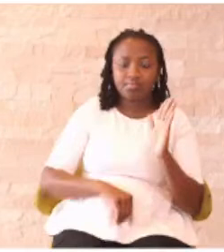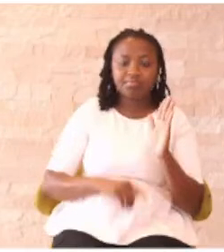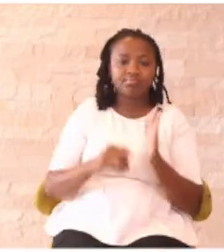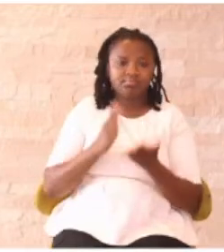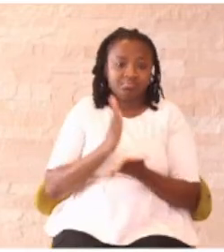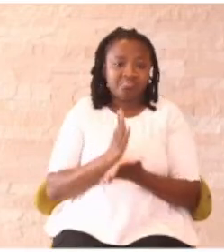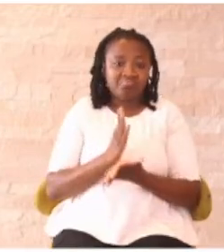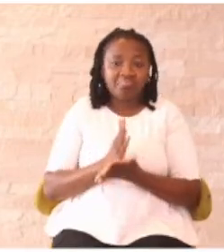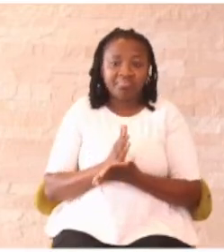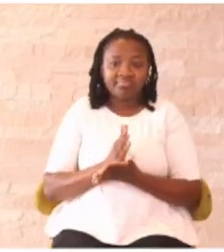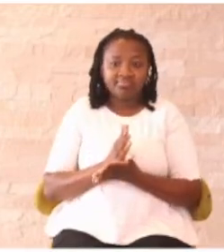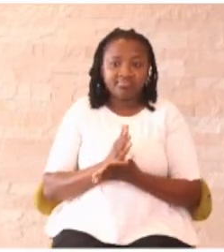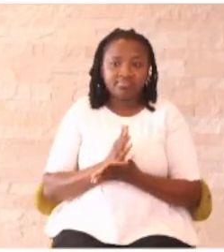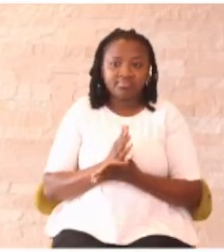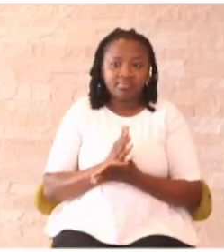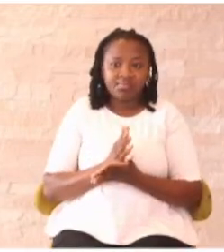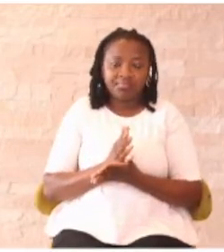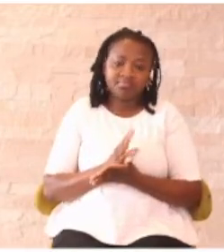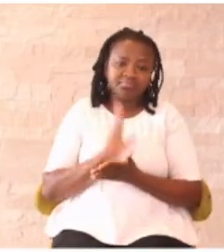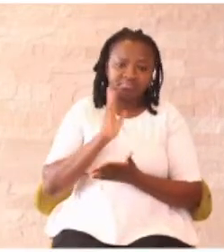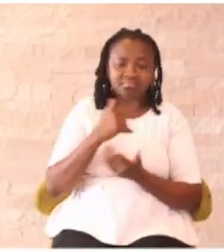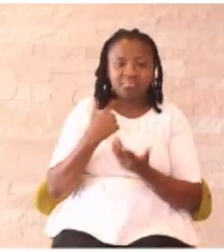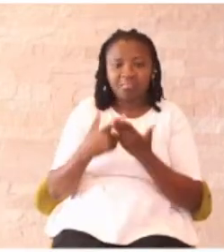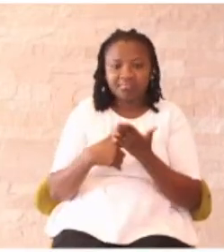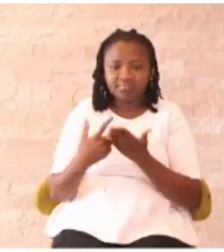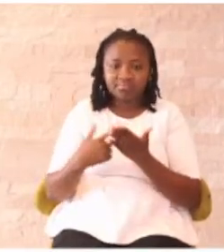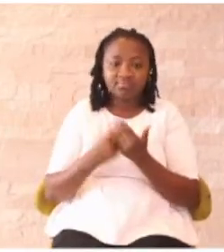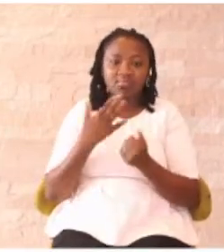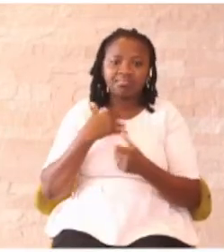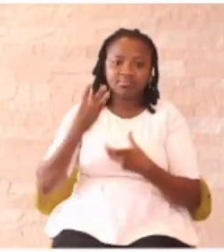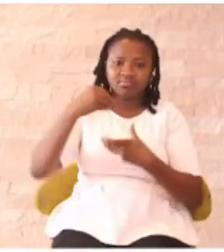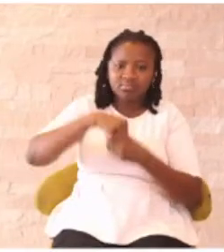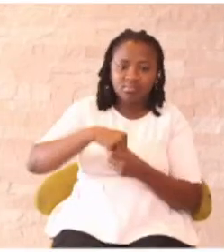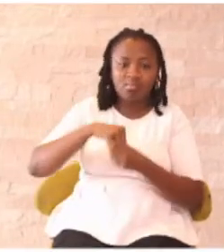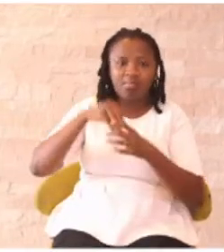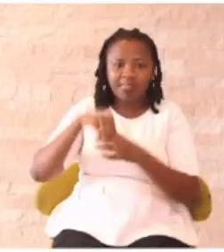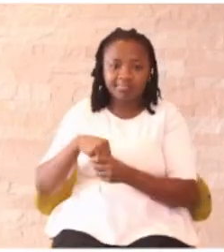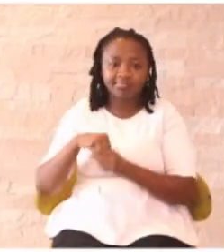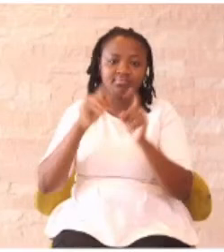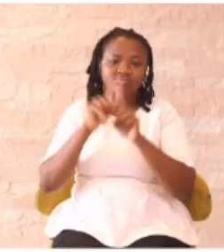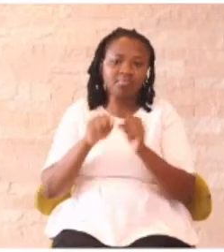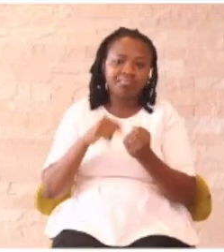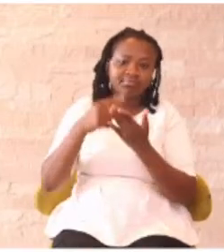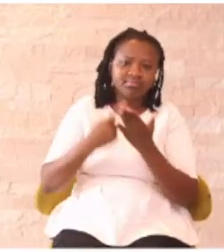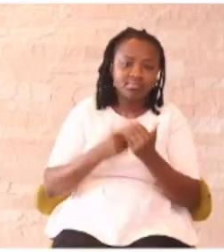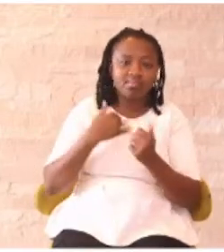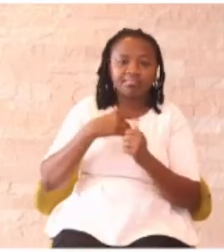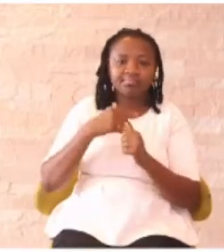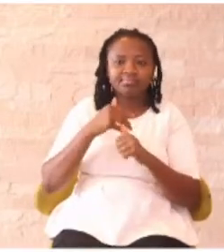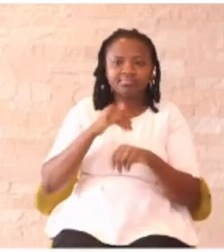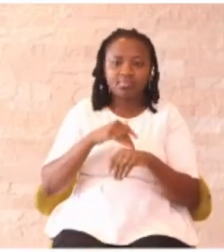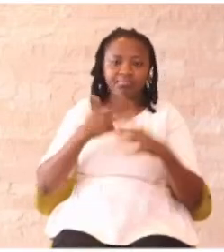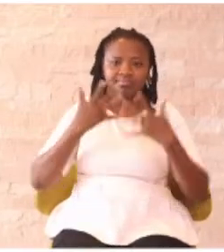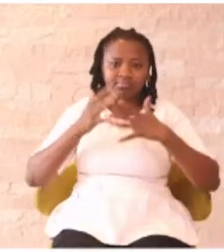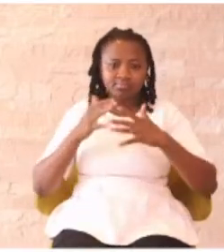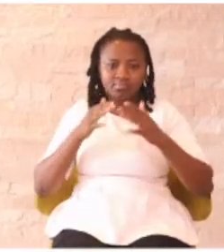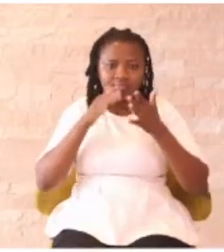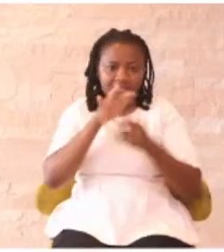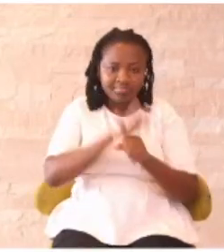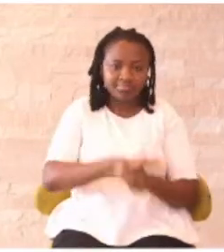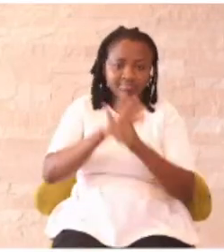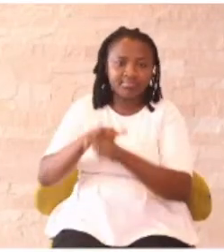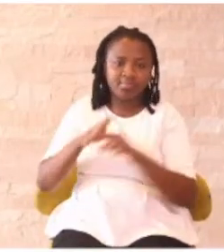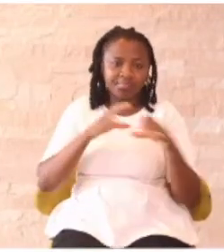as they'll talk about inclusion and the marginalized, but then the women with